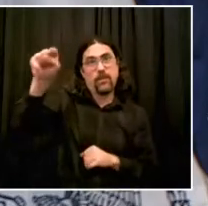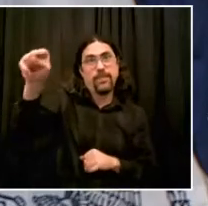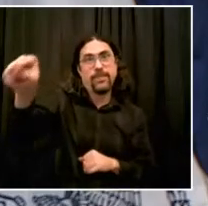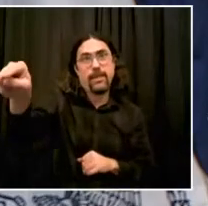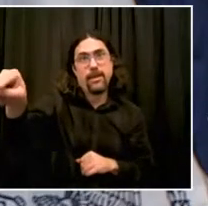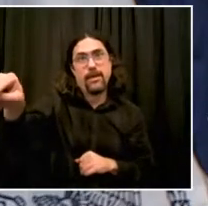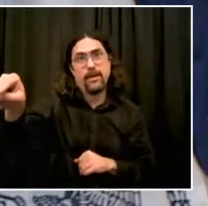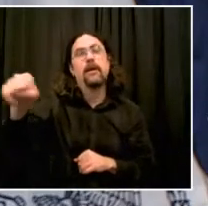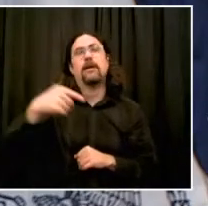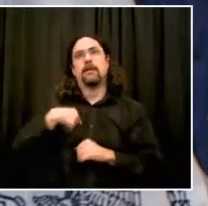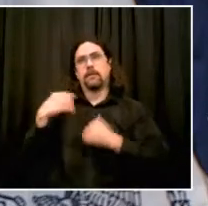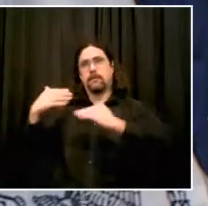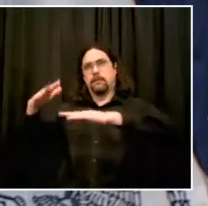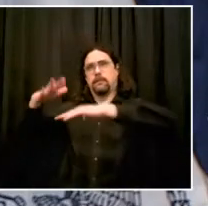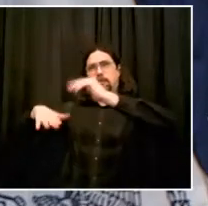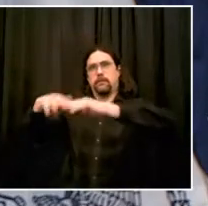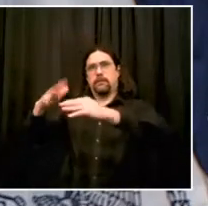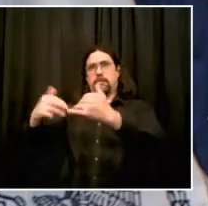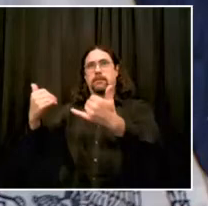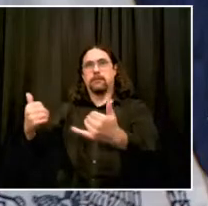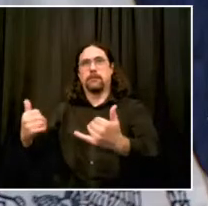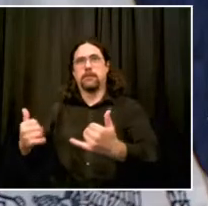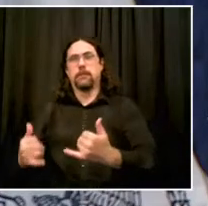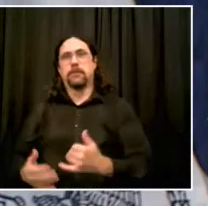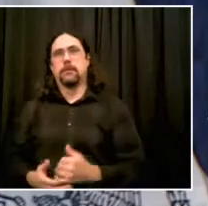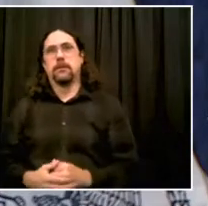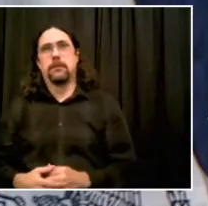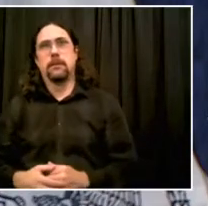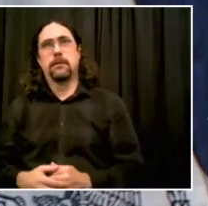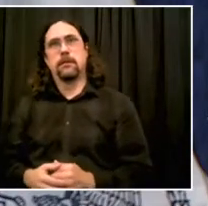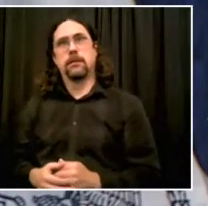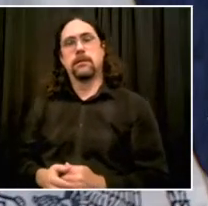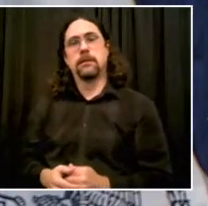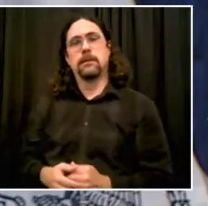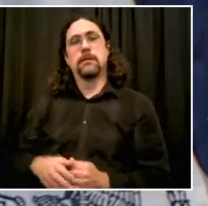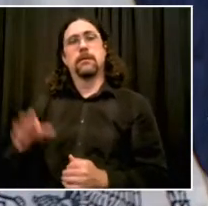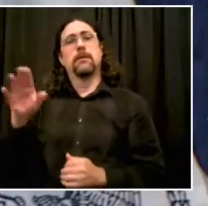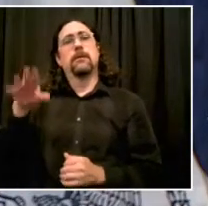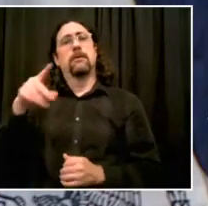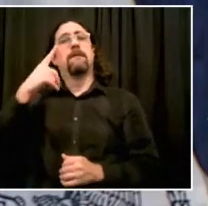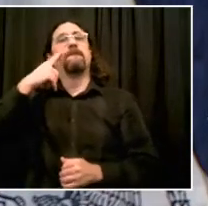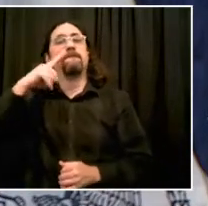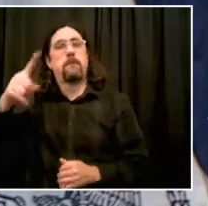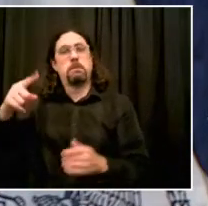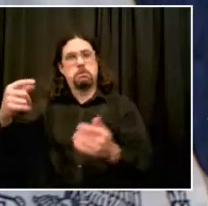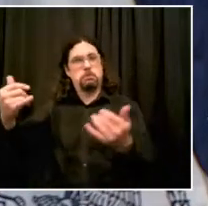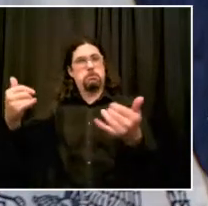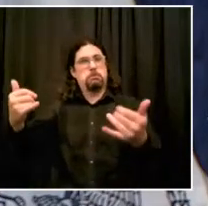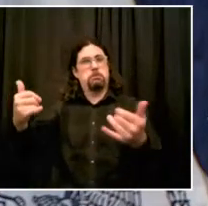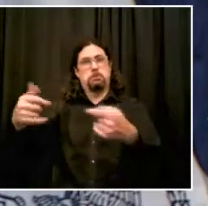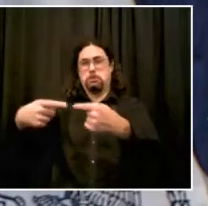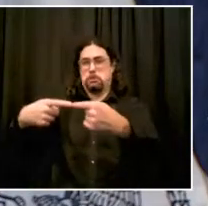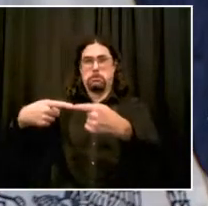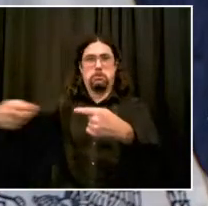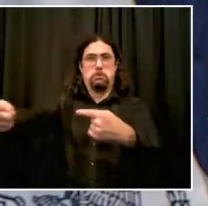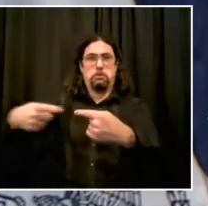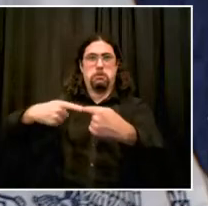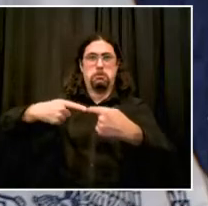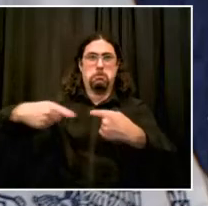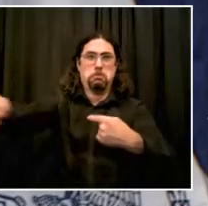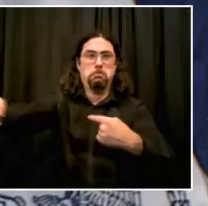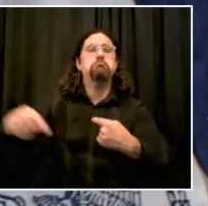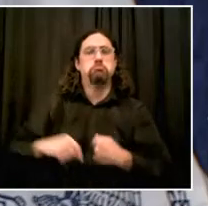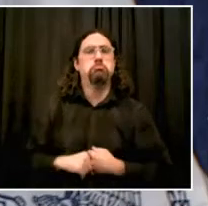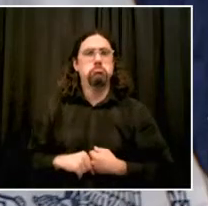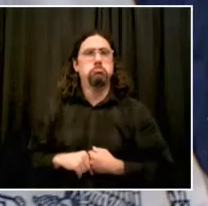pension fund dollars. It's why we have a very, very assertive program of sustainability. We passed laws to